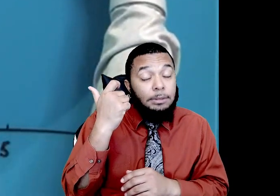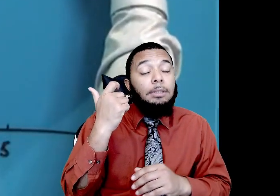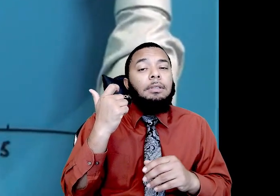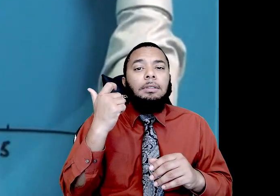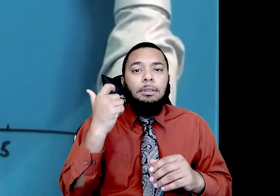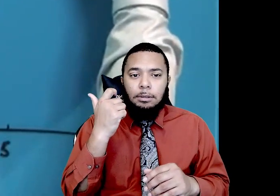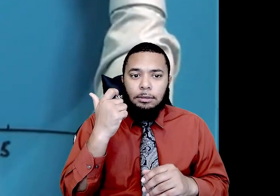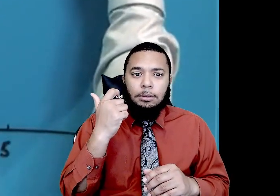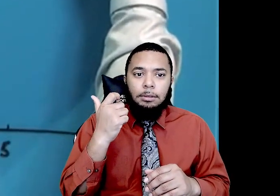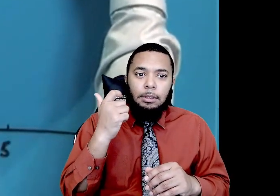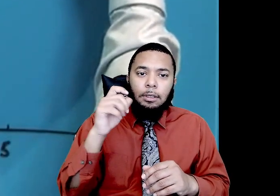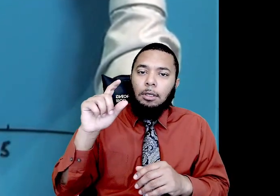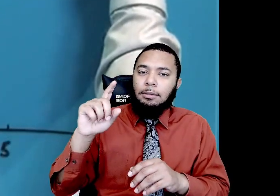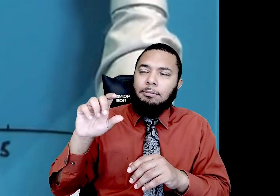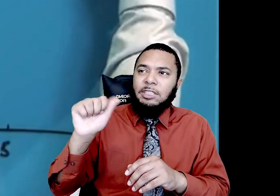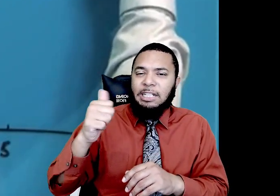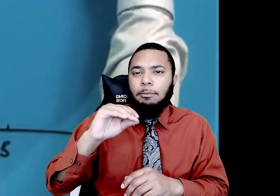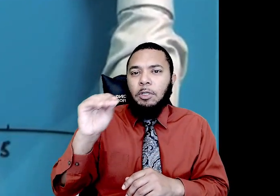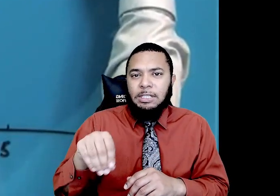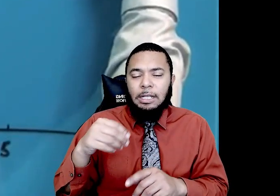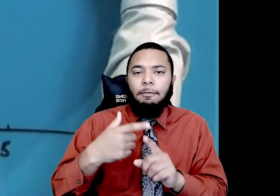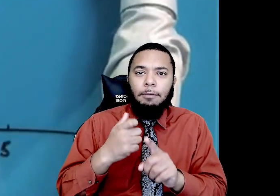So now we have